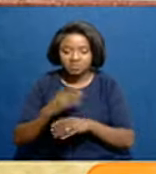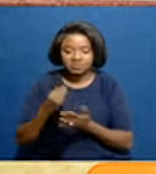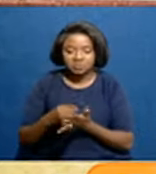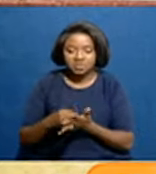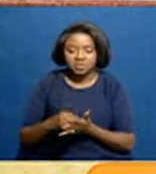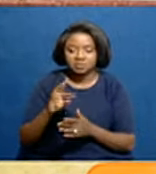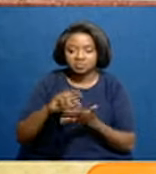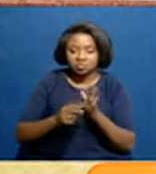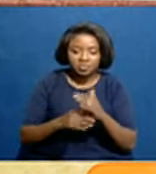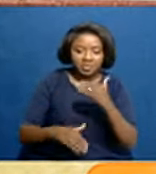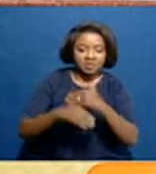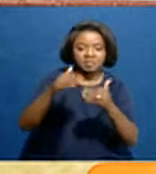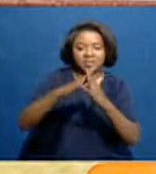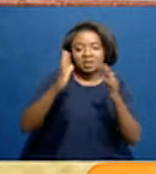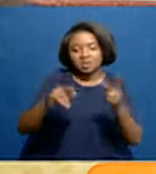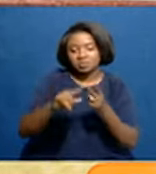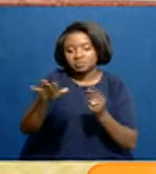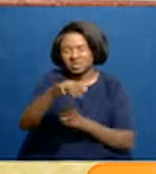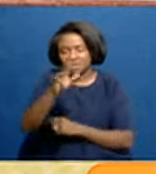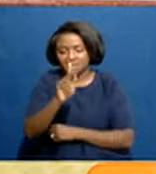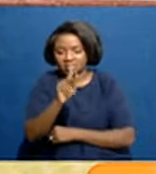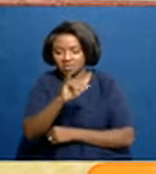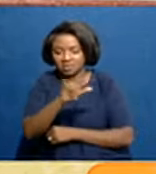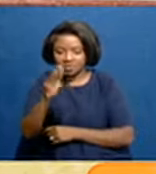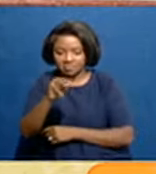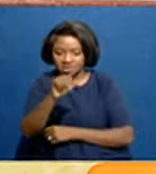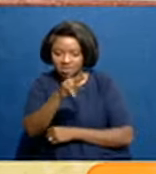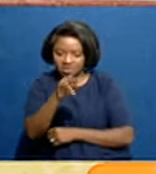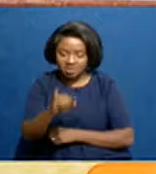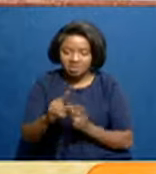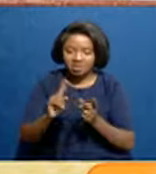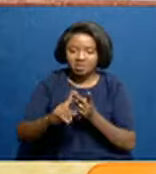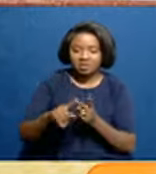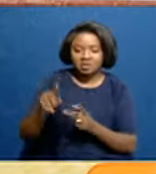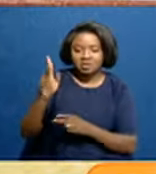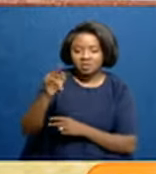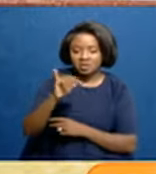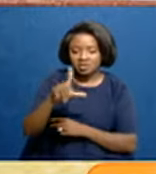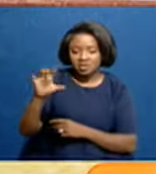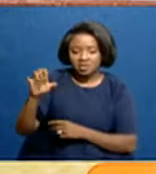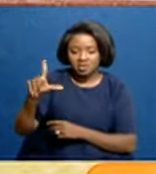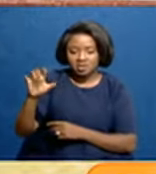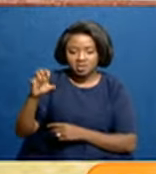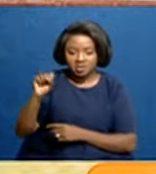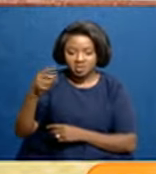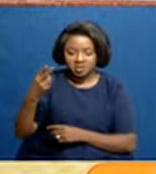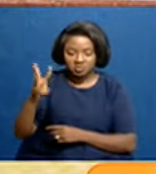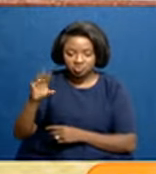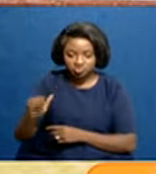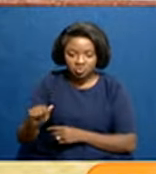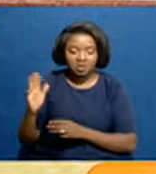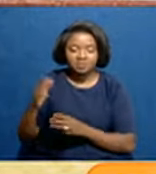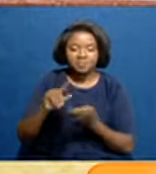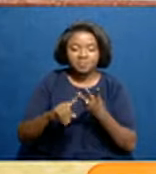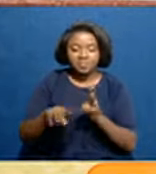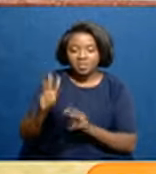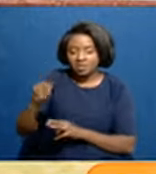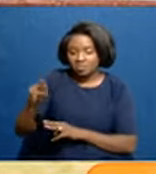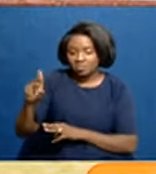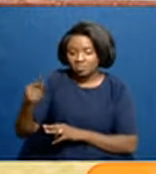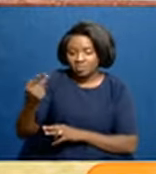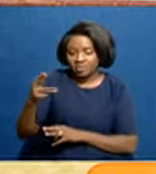build in Kilimani, Kileleshwa, the Modaigas, and so on and so forth. But for your average worker, the